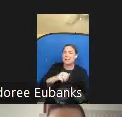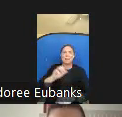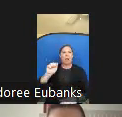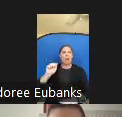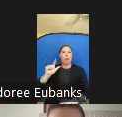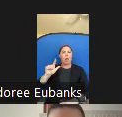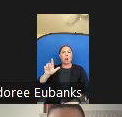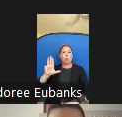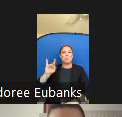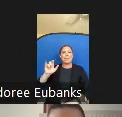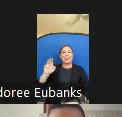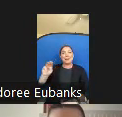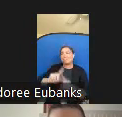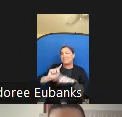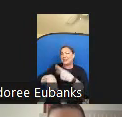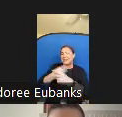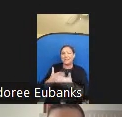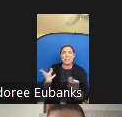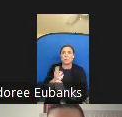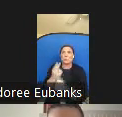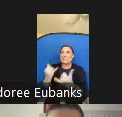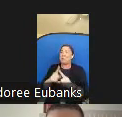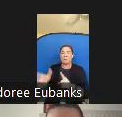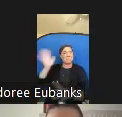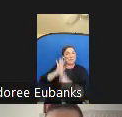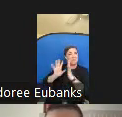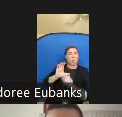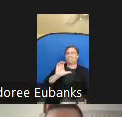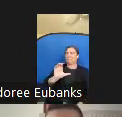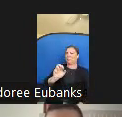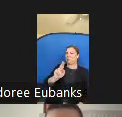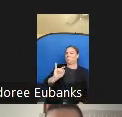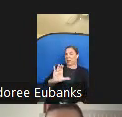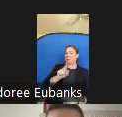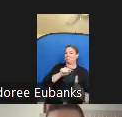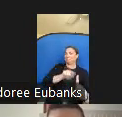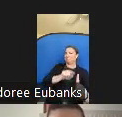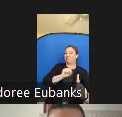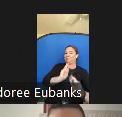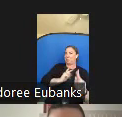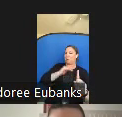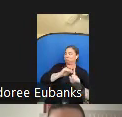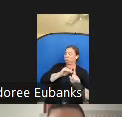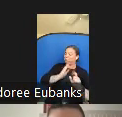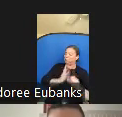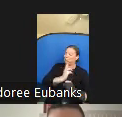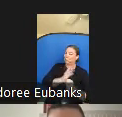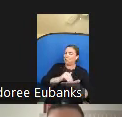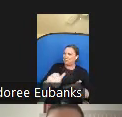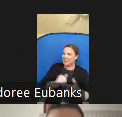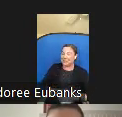things like that. But ceramic covered a lot of these types of material classes and functions. So it really is dependent